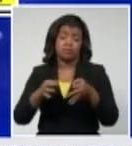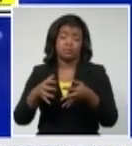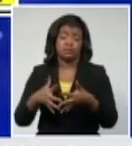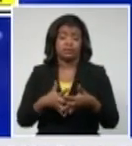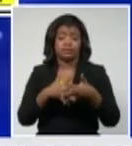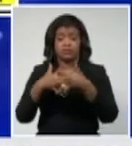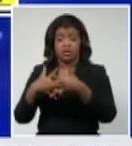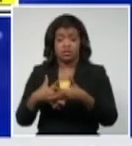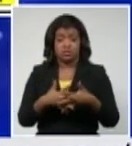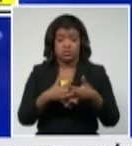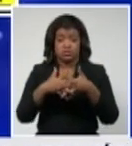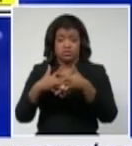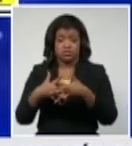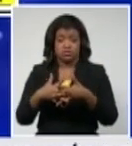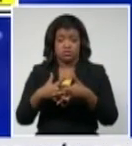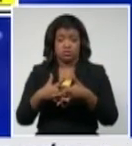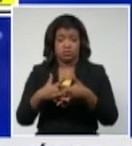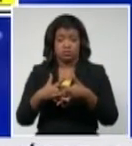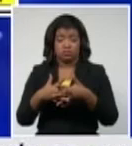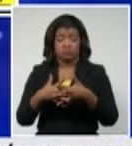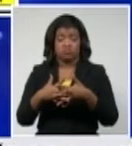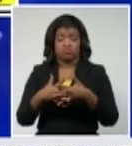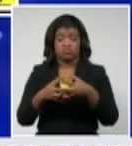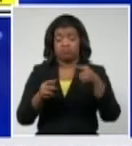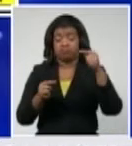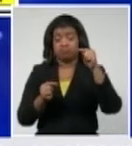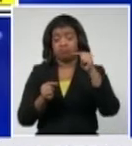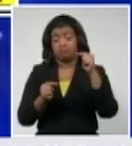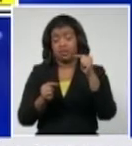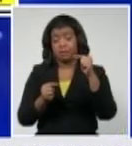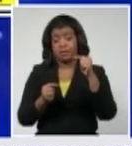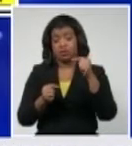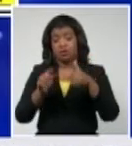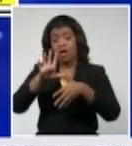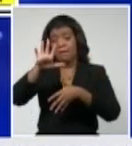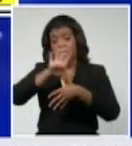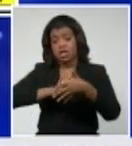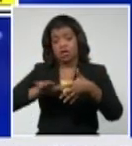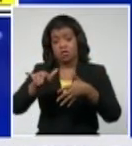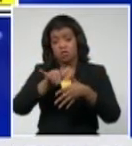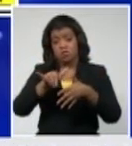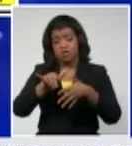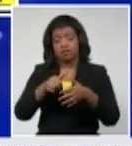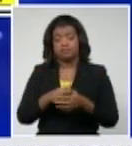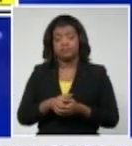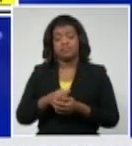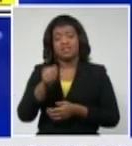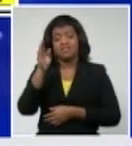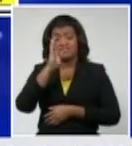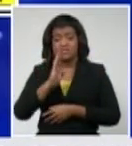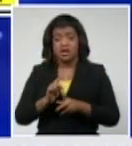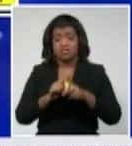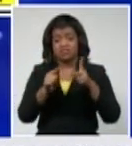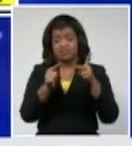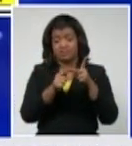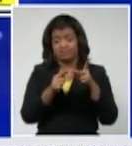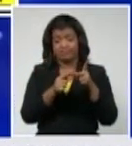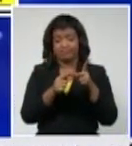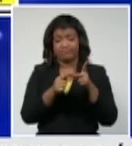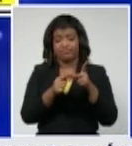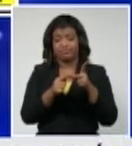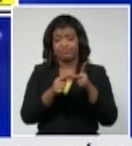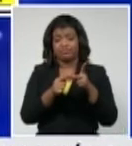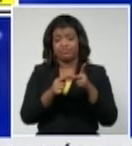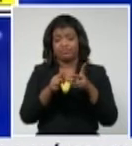at a global and regional level. Next in the Americas comes Brazil, with an important number of cases and deaths. deaths. Then